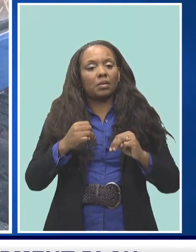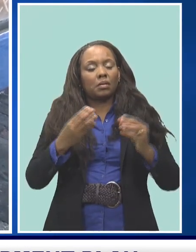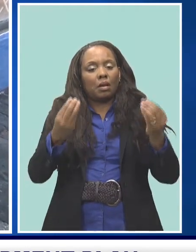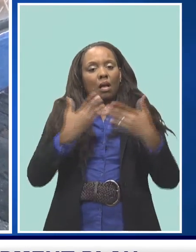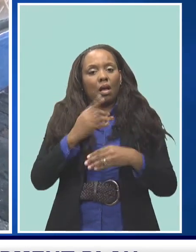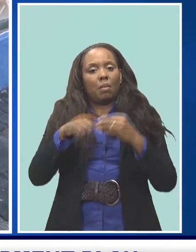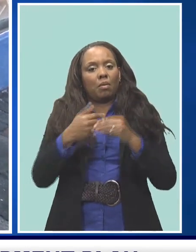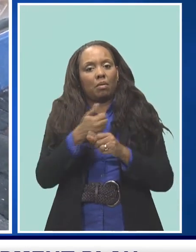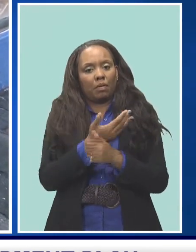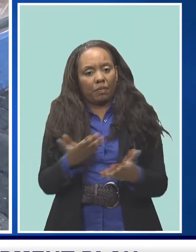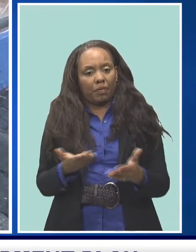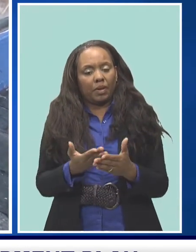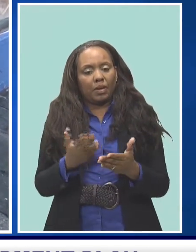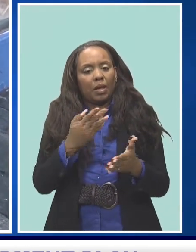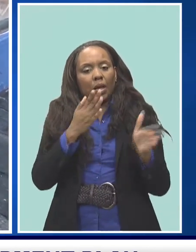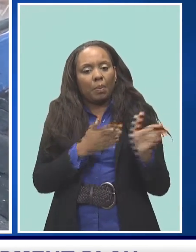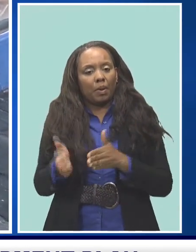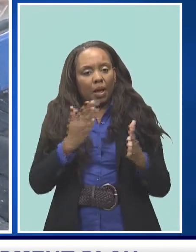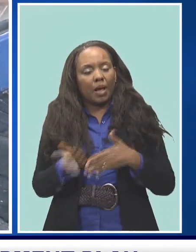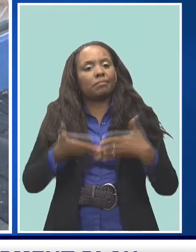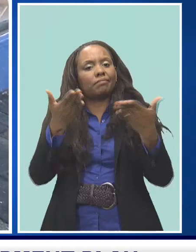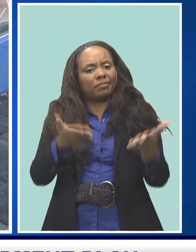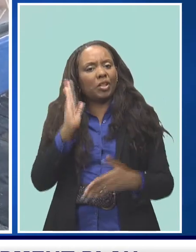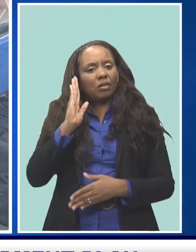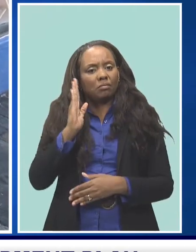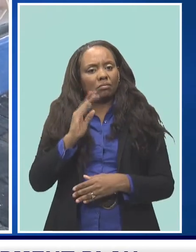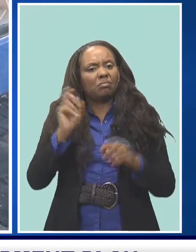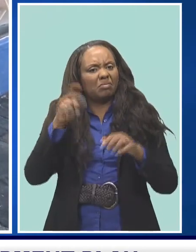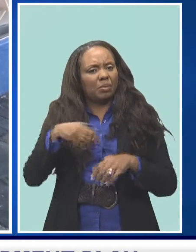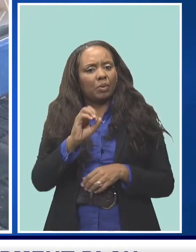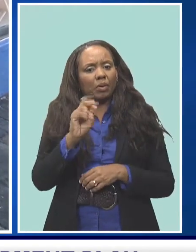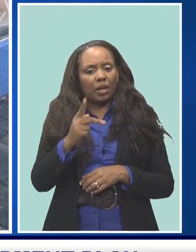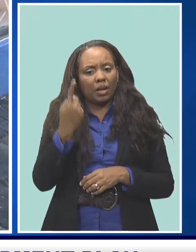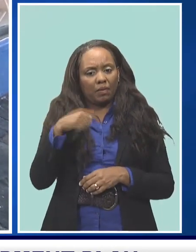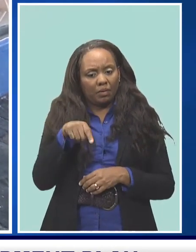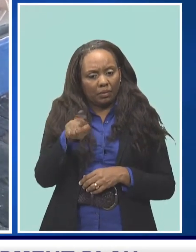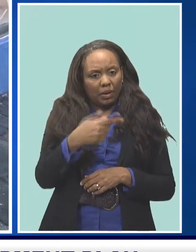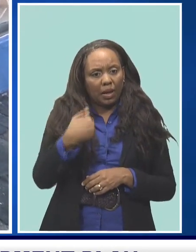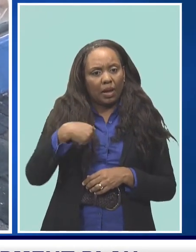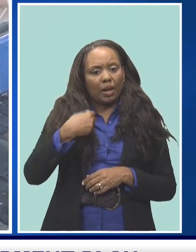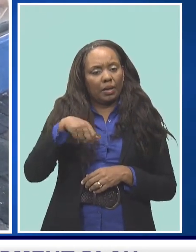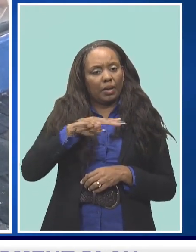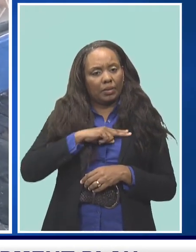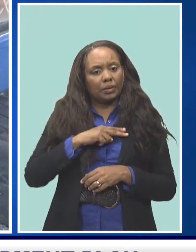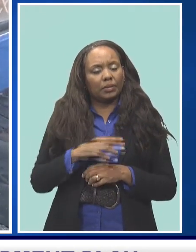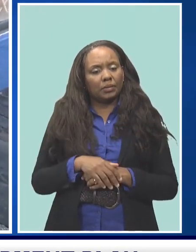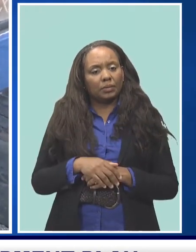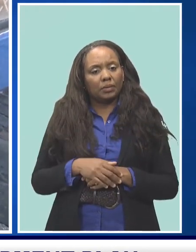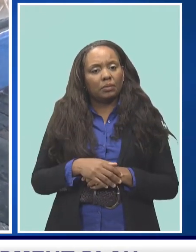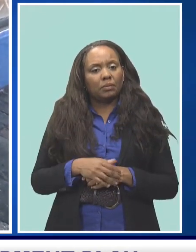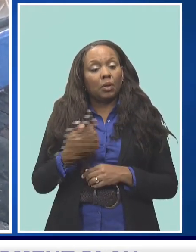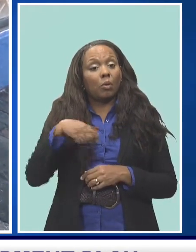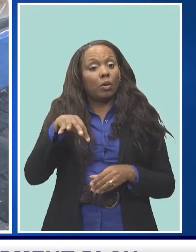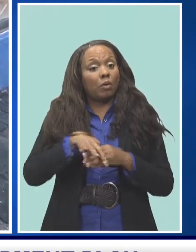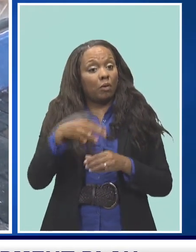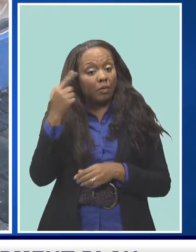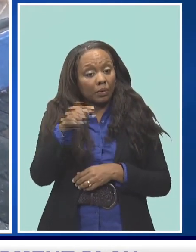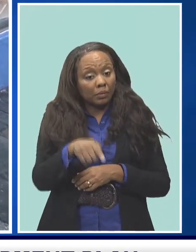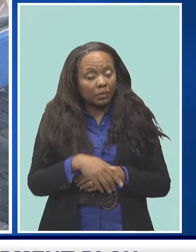about to come forward with, so I guess that should be okay on her agenda, and also if we, the public, we vote for